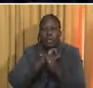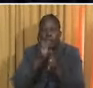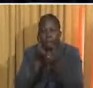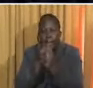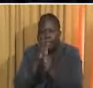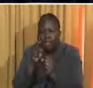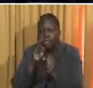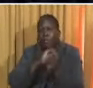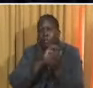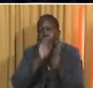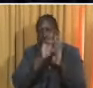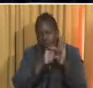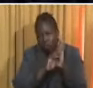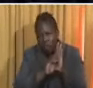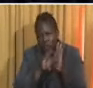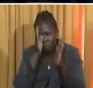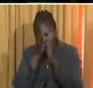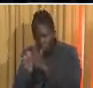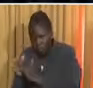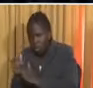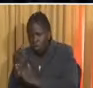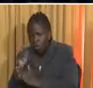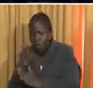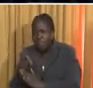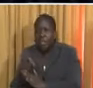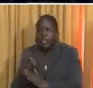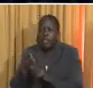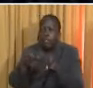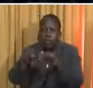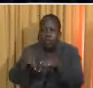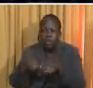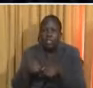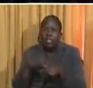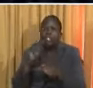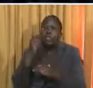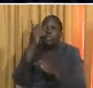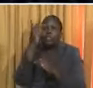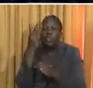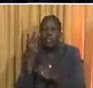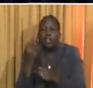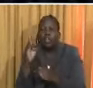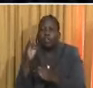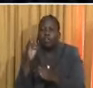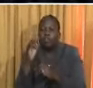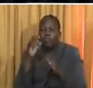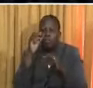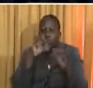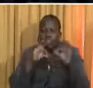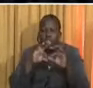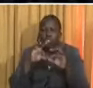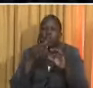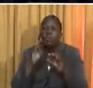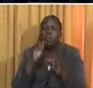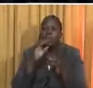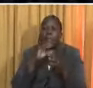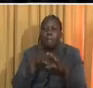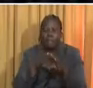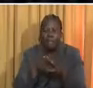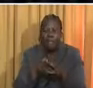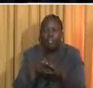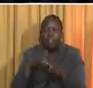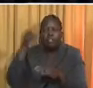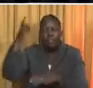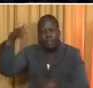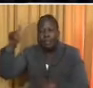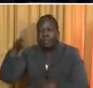procedural restraints that required 2/3 votes of the members of its parliament to pass an